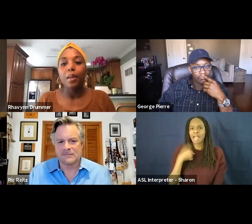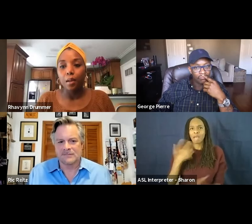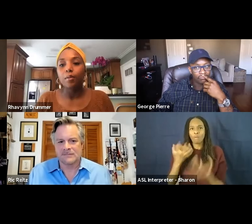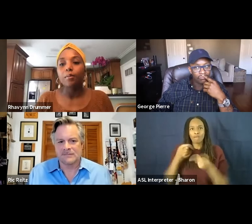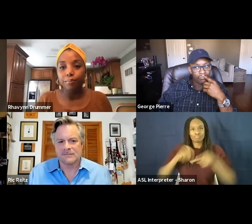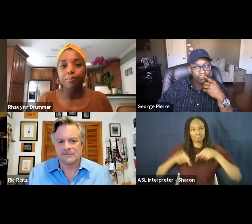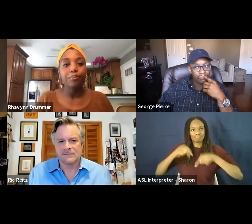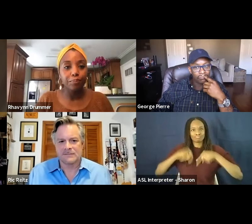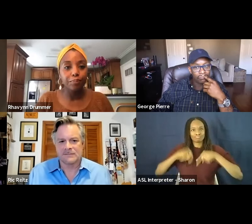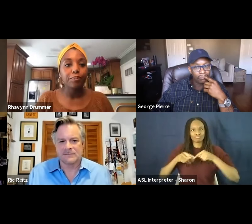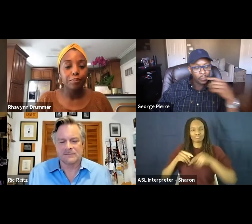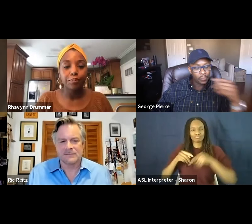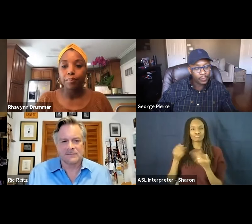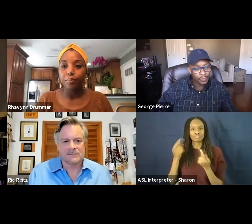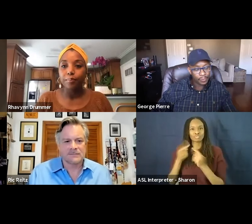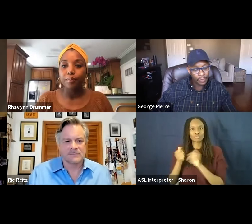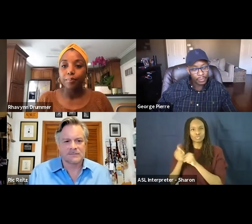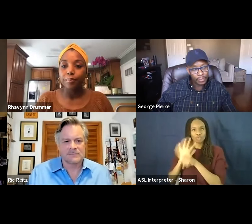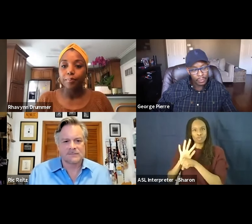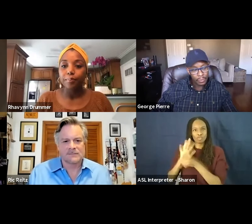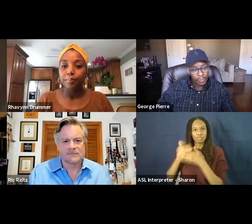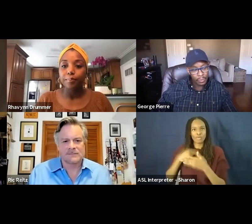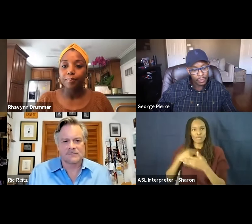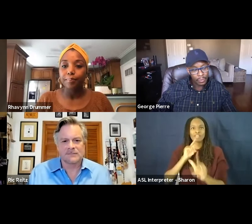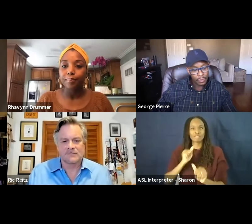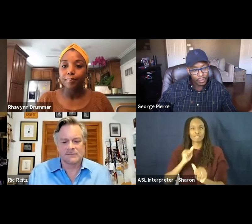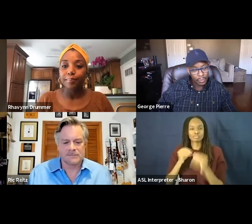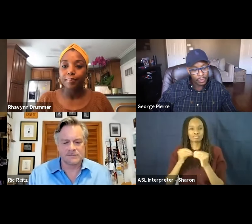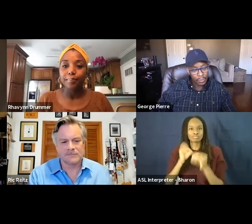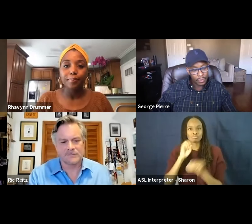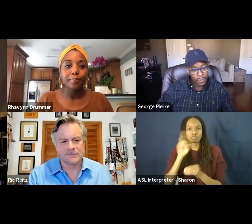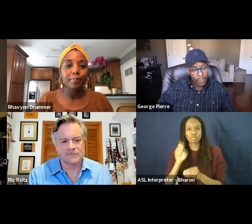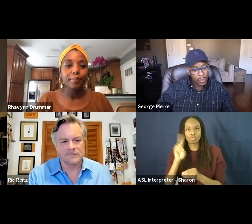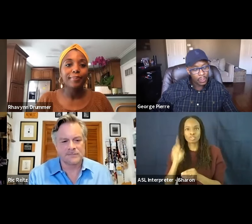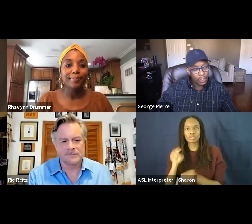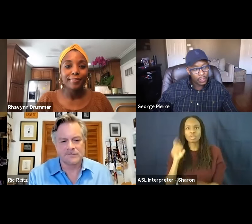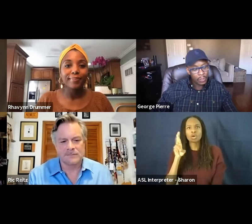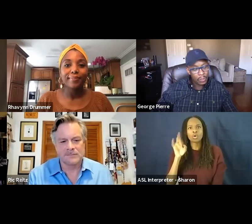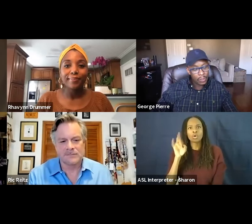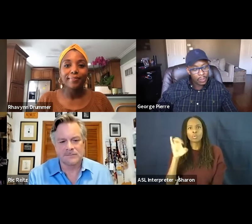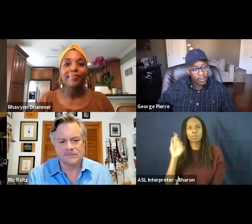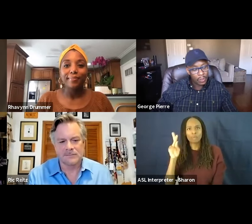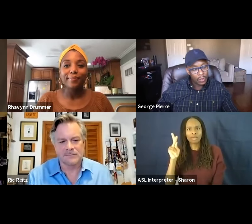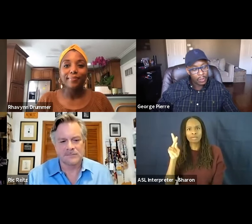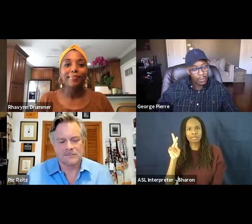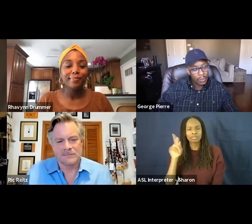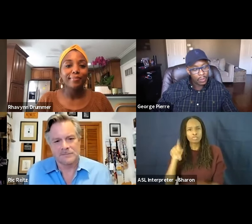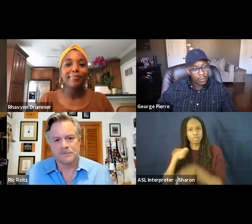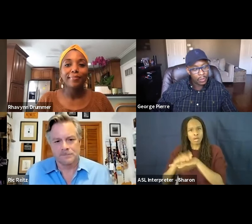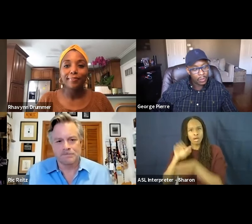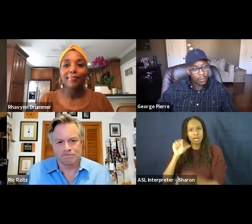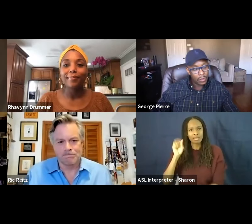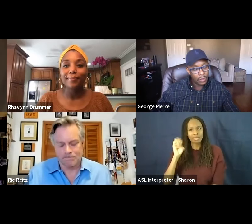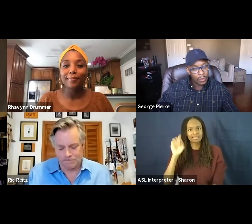jump to questions from members who sent in. Rick, you've been on a set a couple of times since we've been we've returned to work.